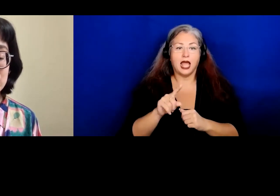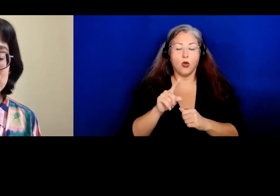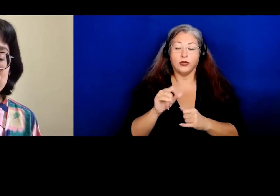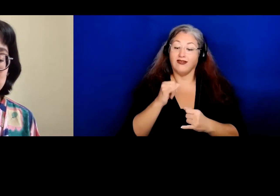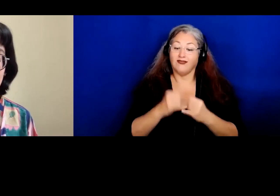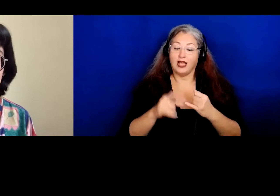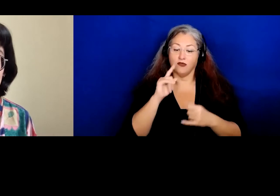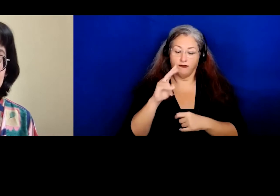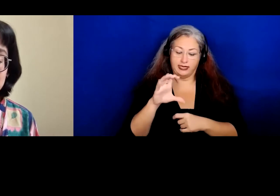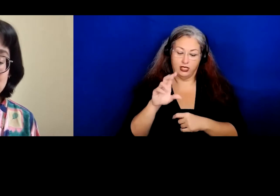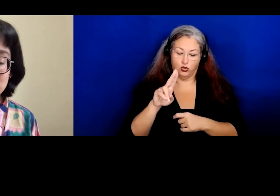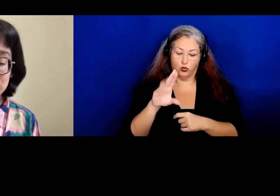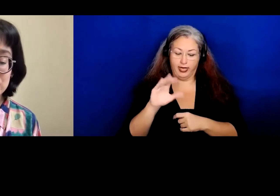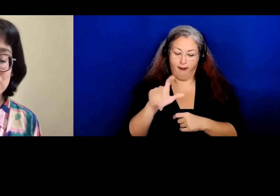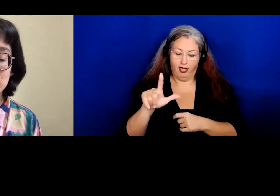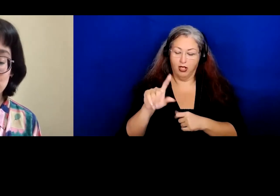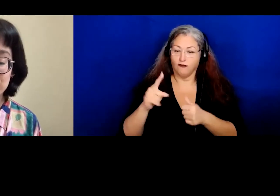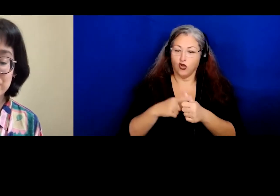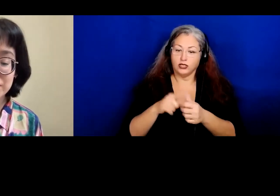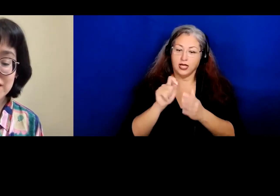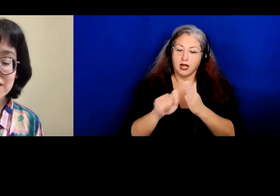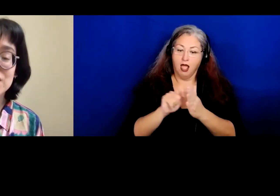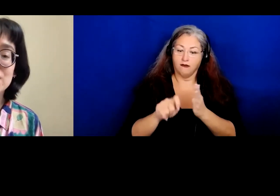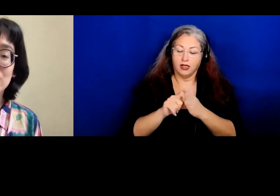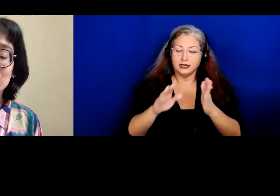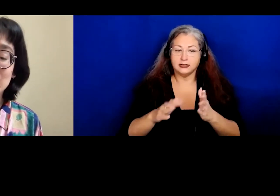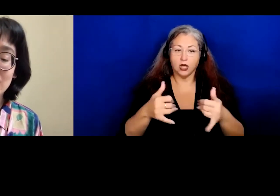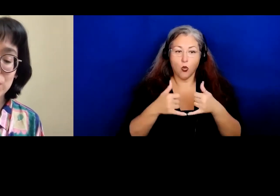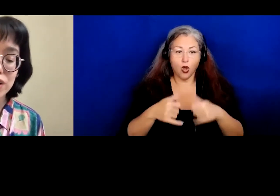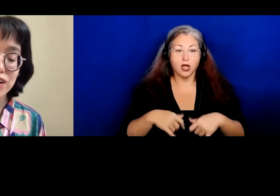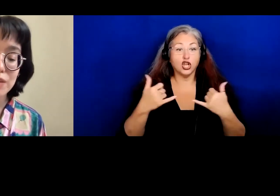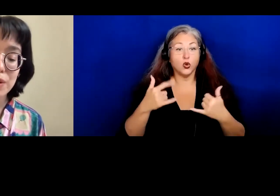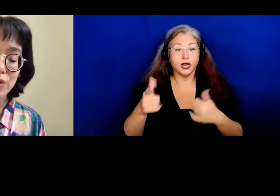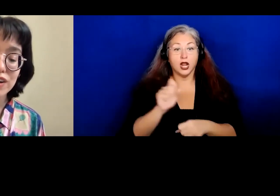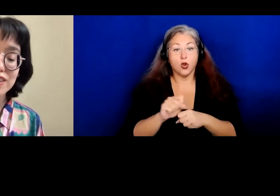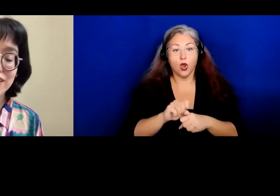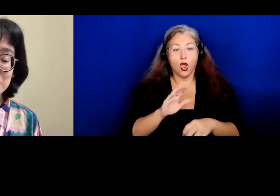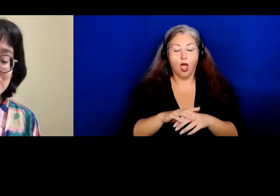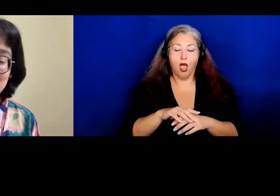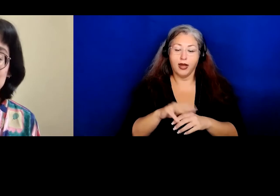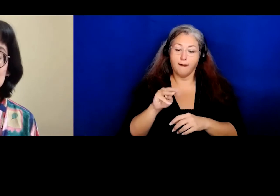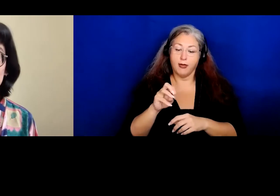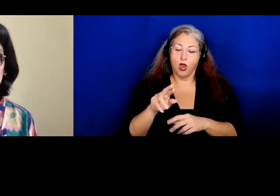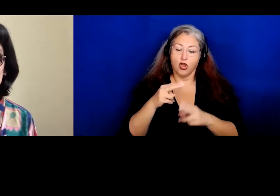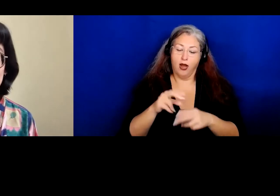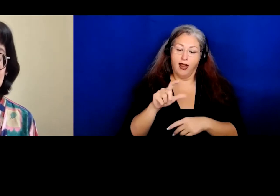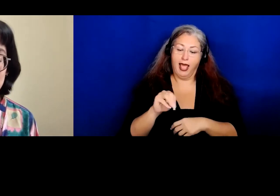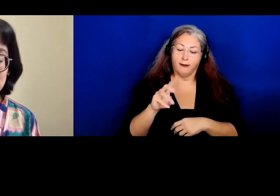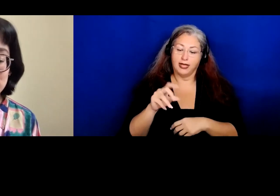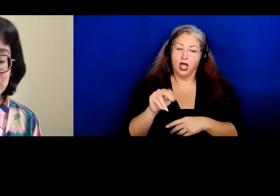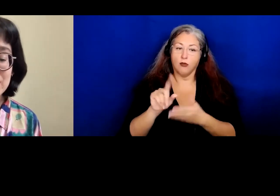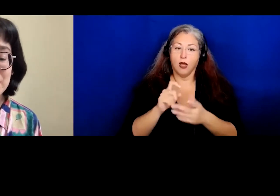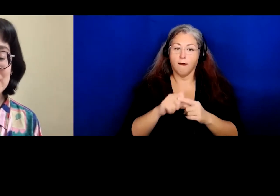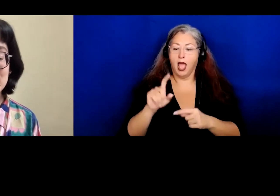for the VCU Kabul First Novelist Award. She is currently at work on a memoir, Clam Down, which will be published by